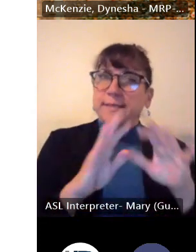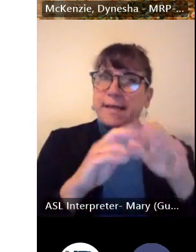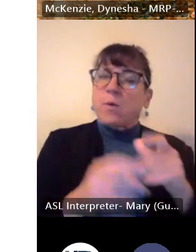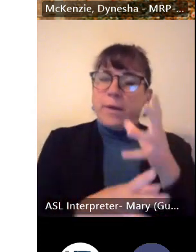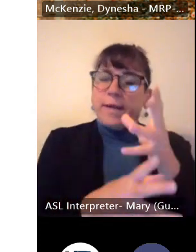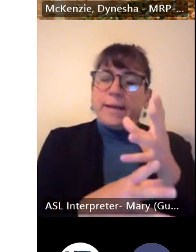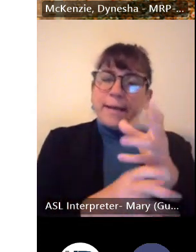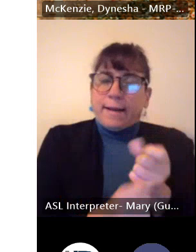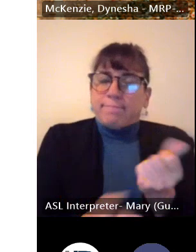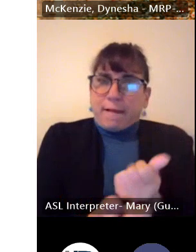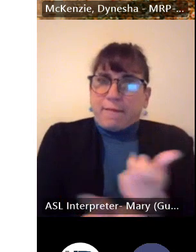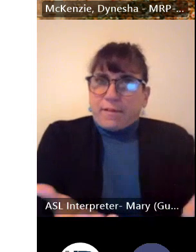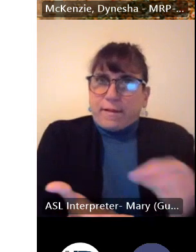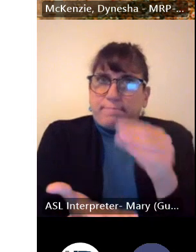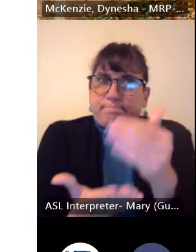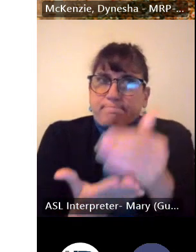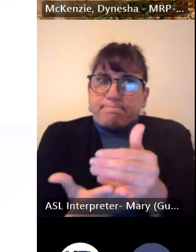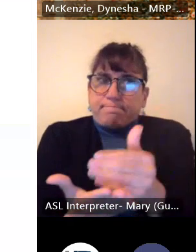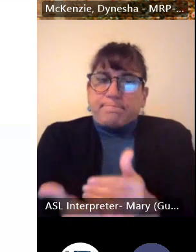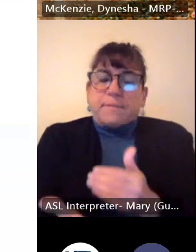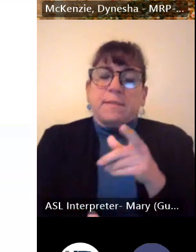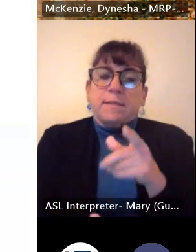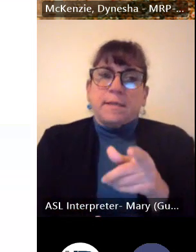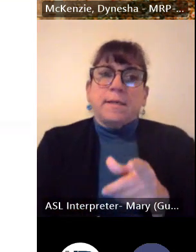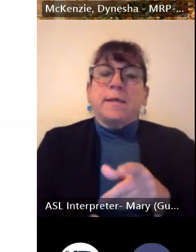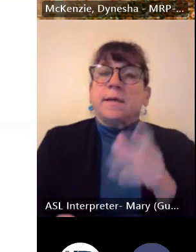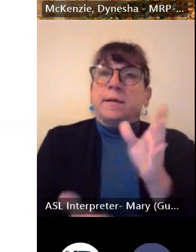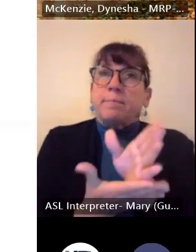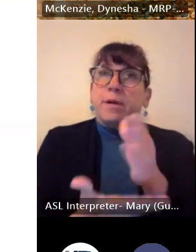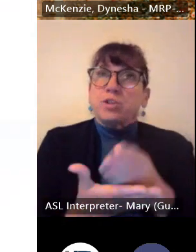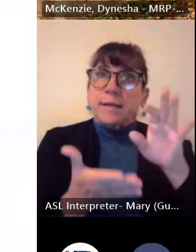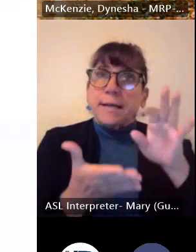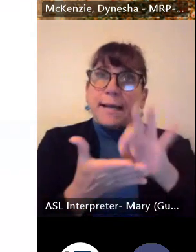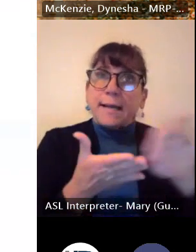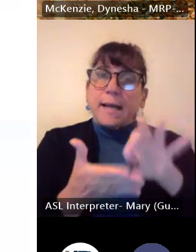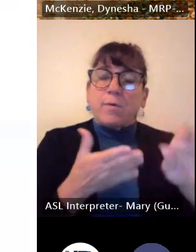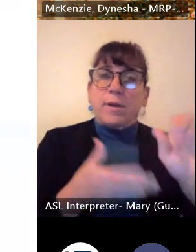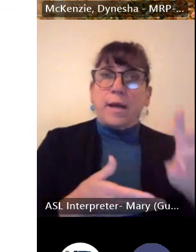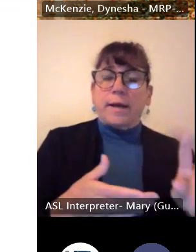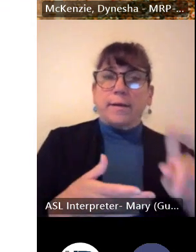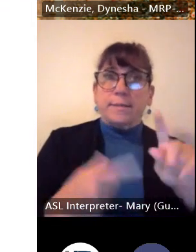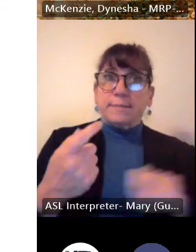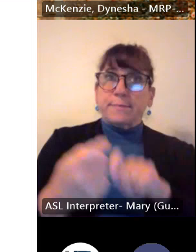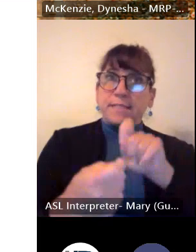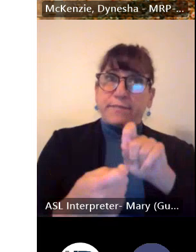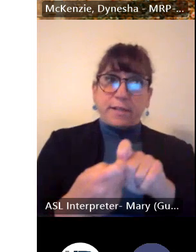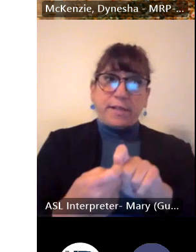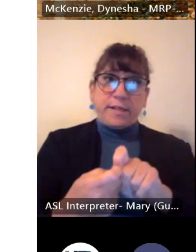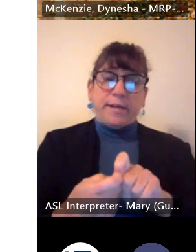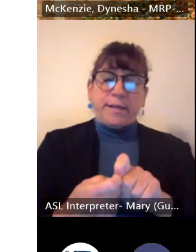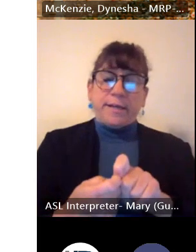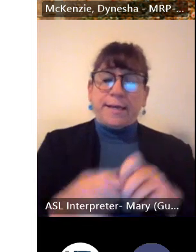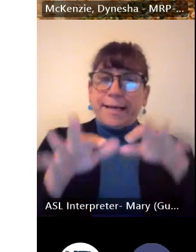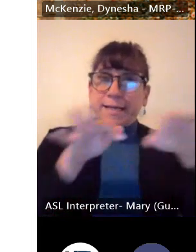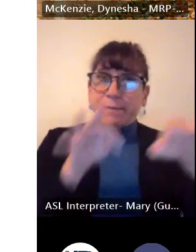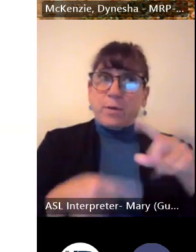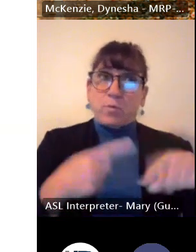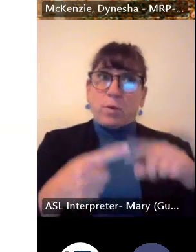please. So the Budget and Accounting Act specified when we need to submit the budget